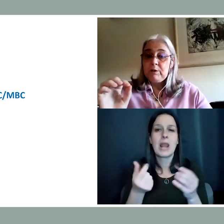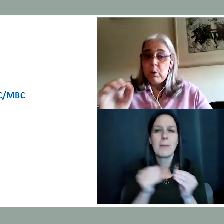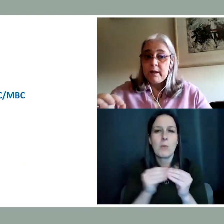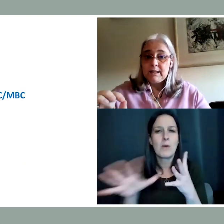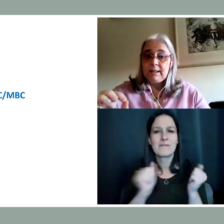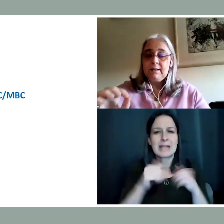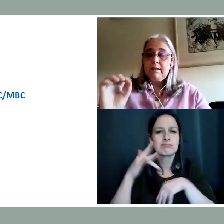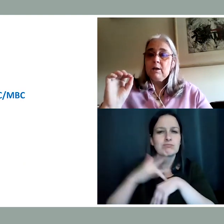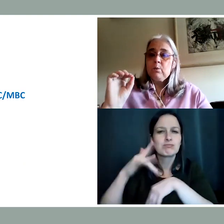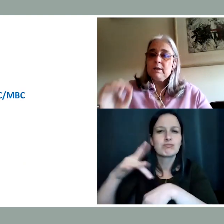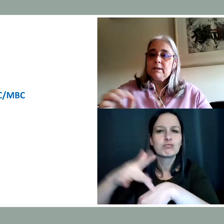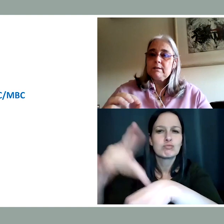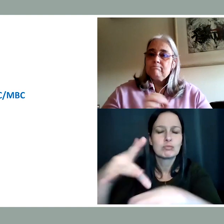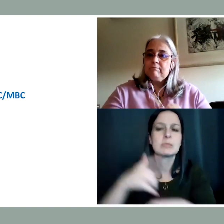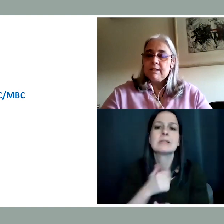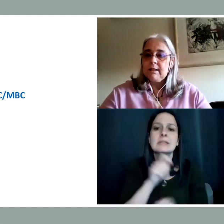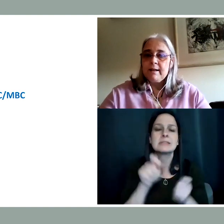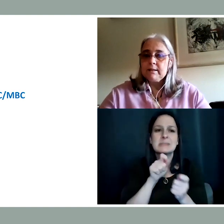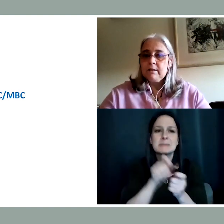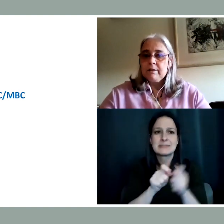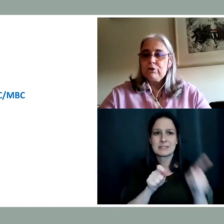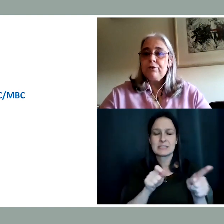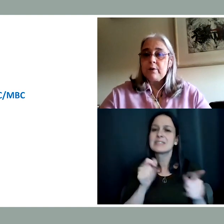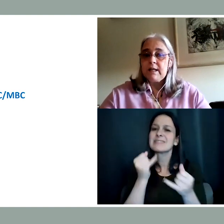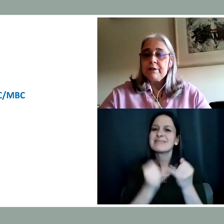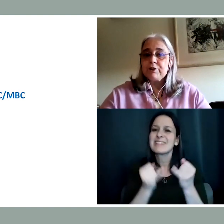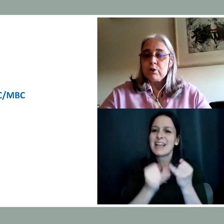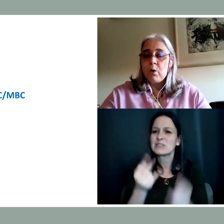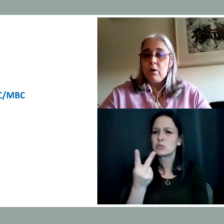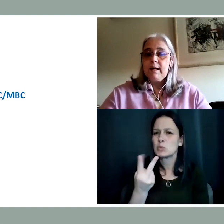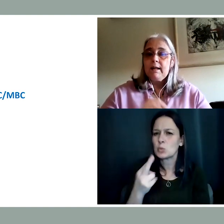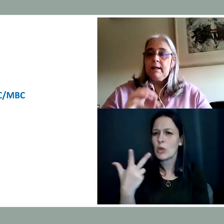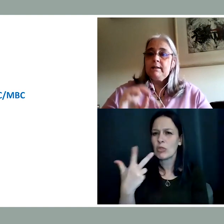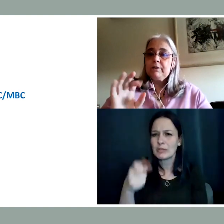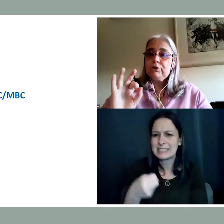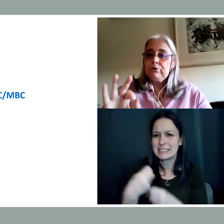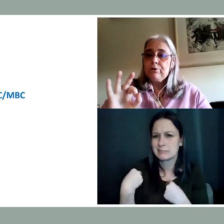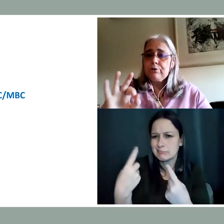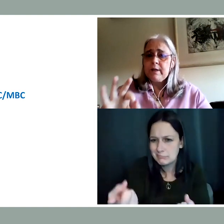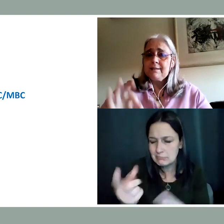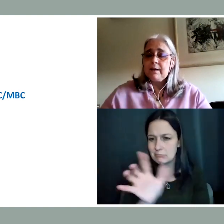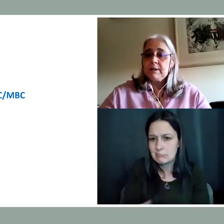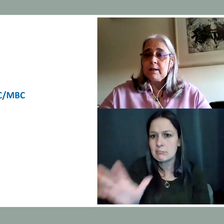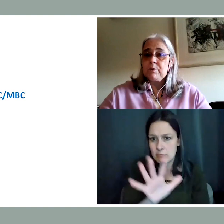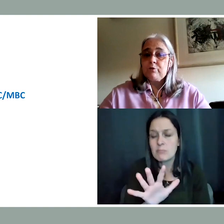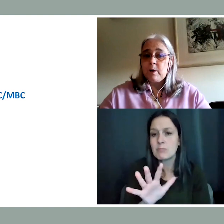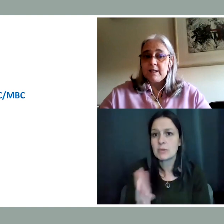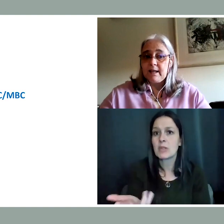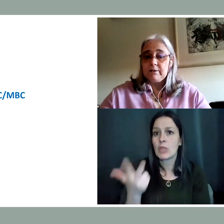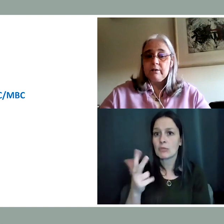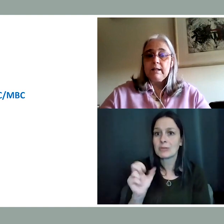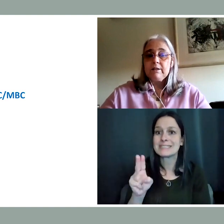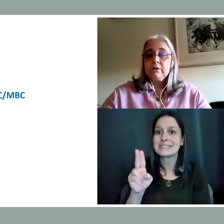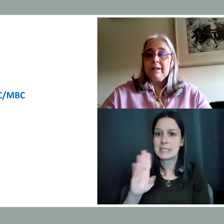just pinpointing what these last 2-3 years saw in the 3 subtypes of